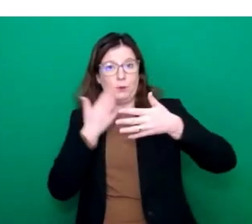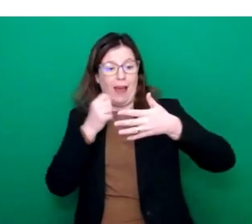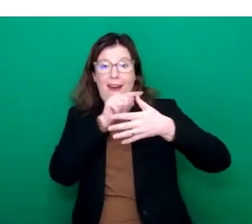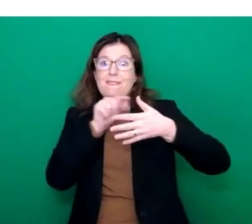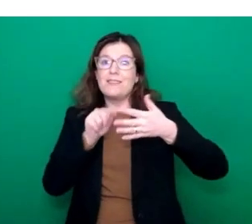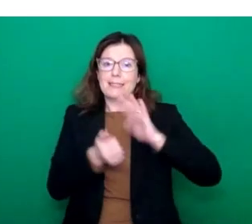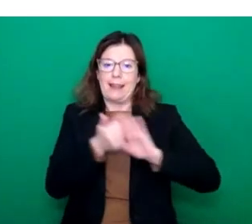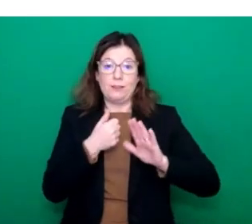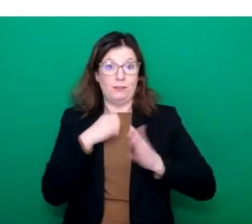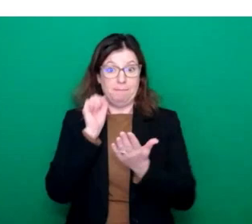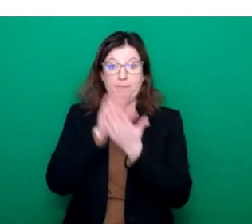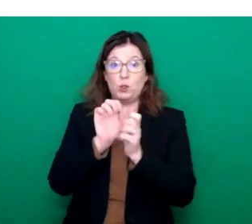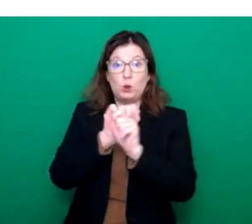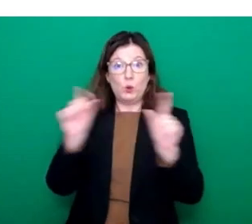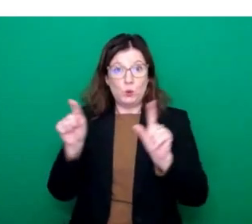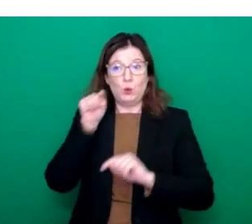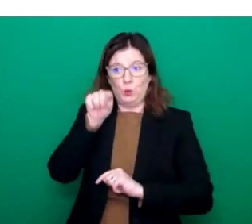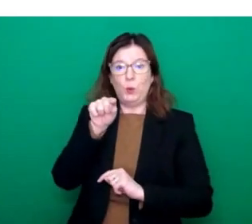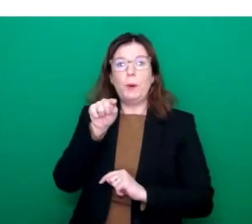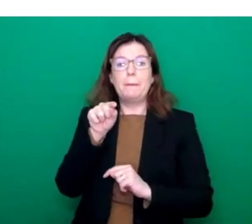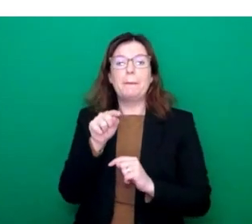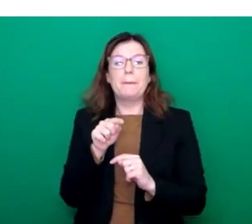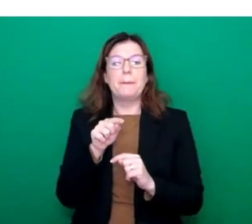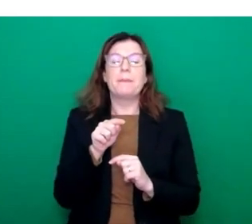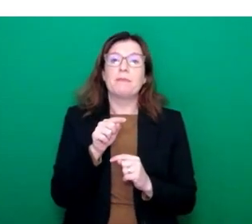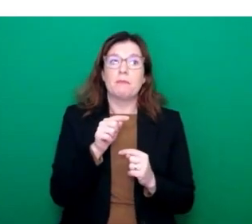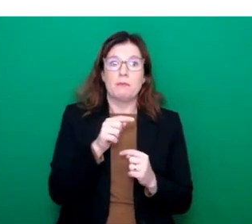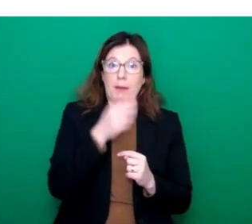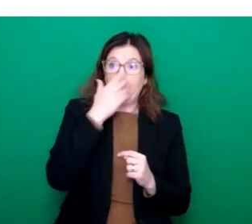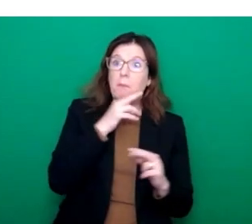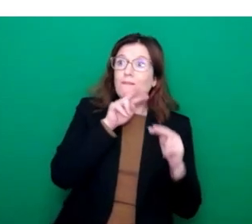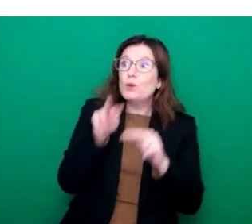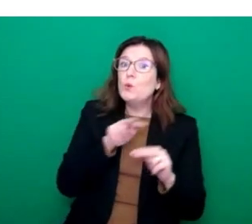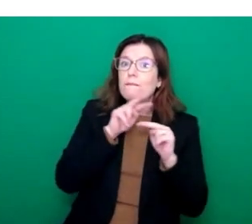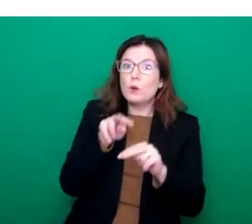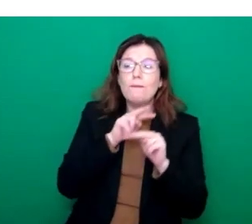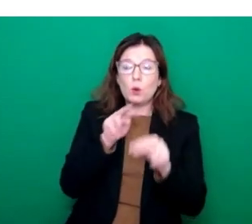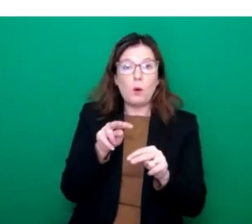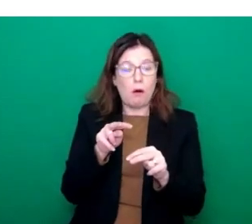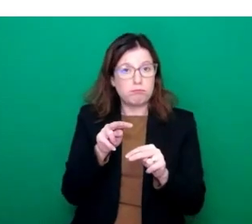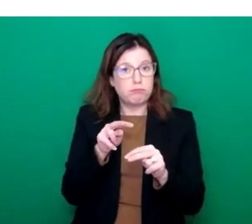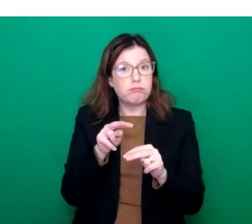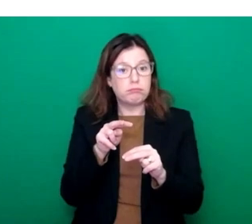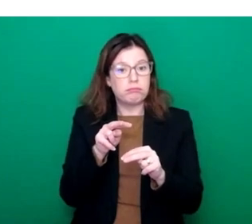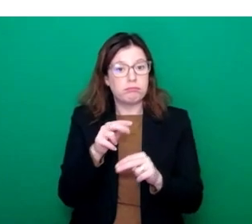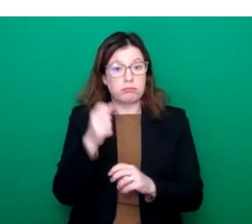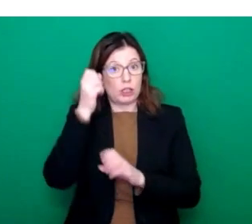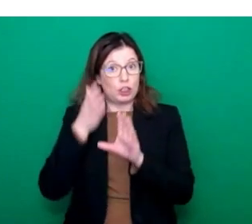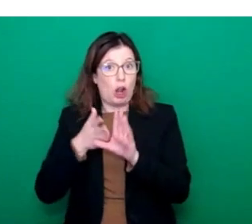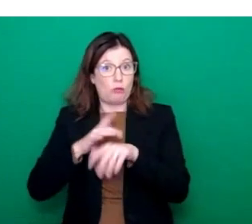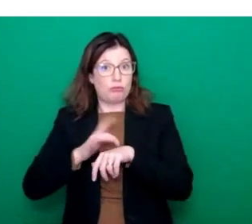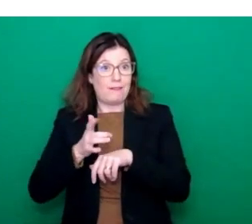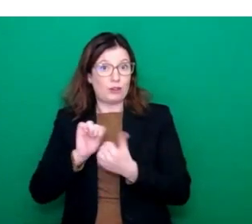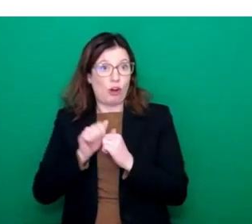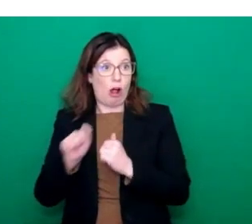that those have been viewed quite a lot and are used quite widely with by our psychological professional